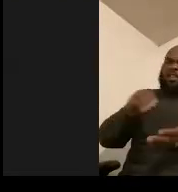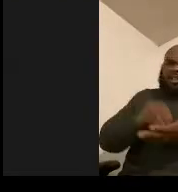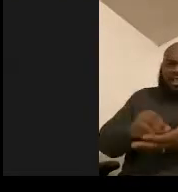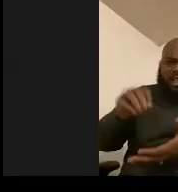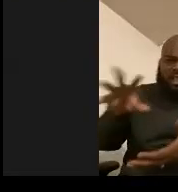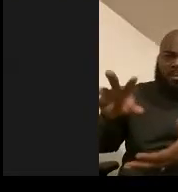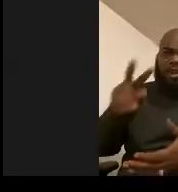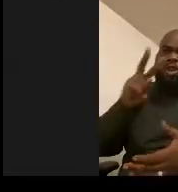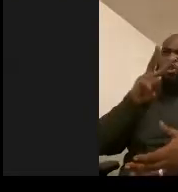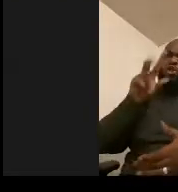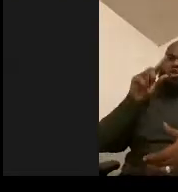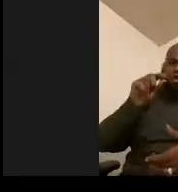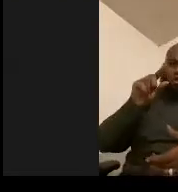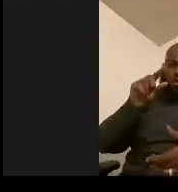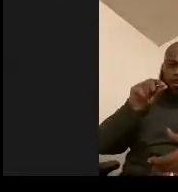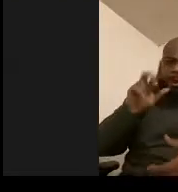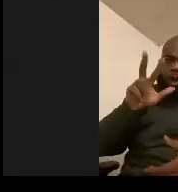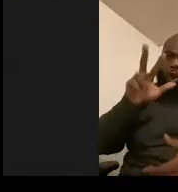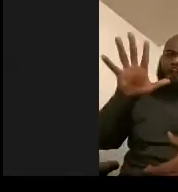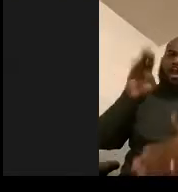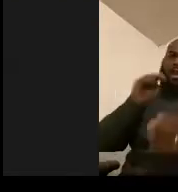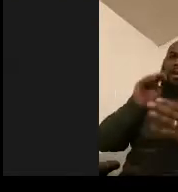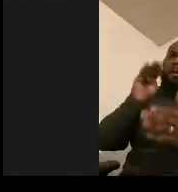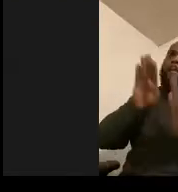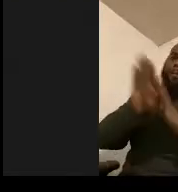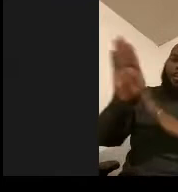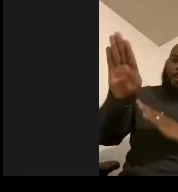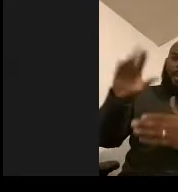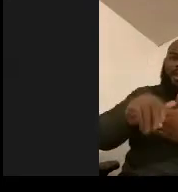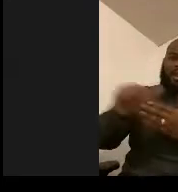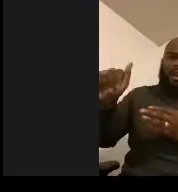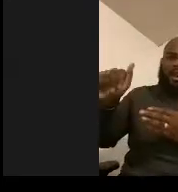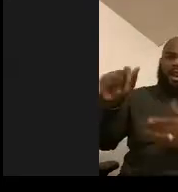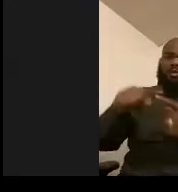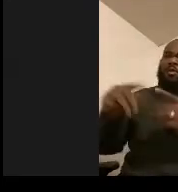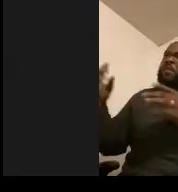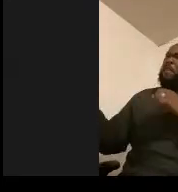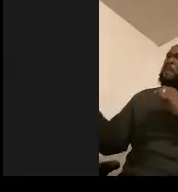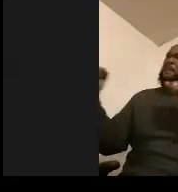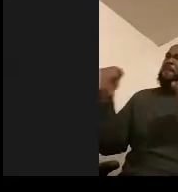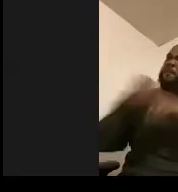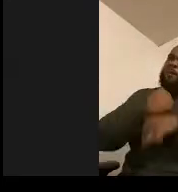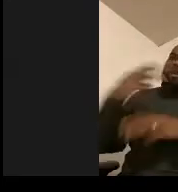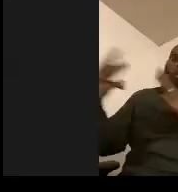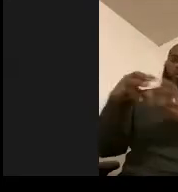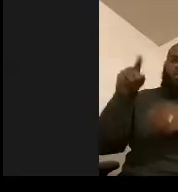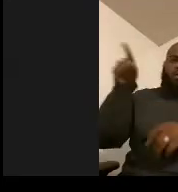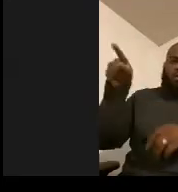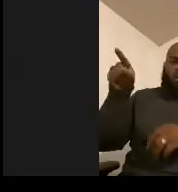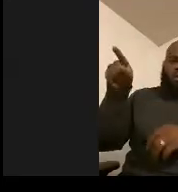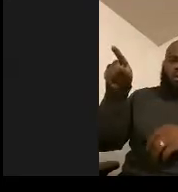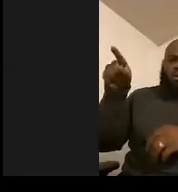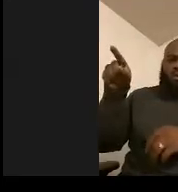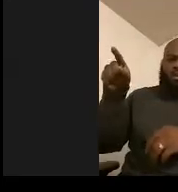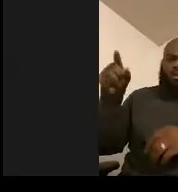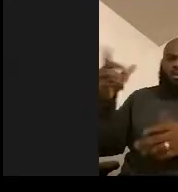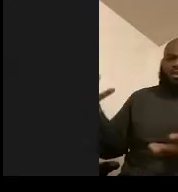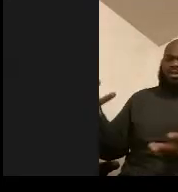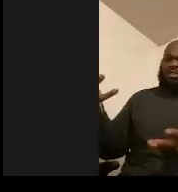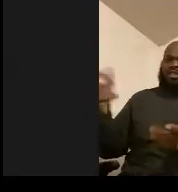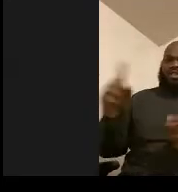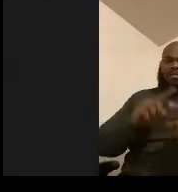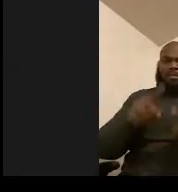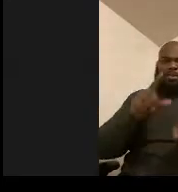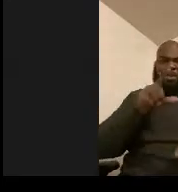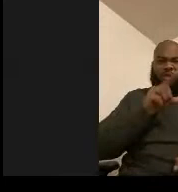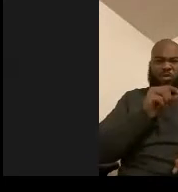Vietnam and $20 billion to put a man on the moon, it can spend billions of dollars to put God's children on their